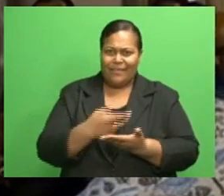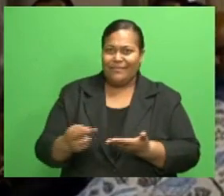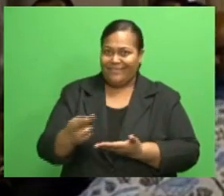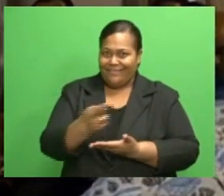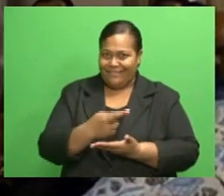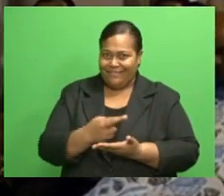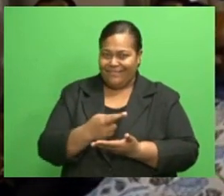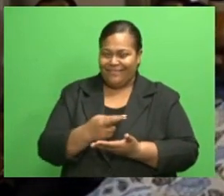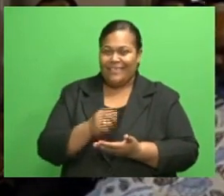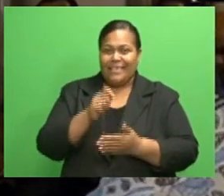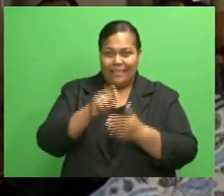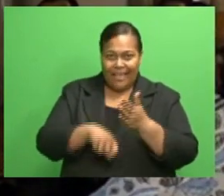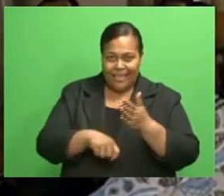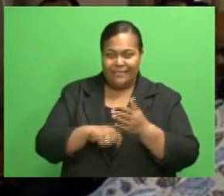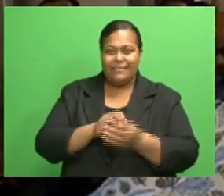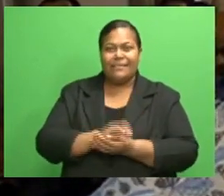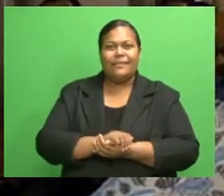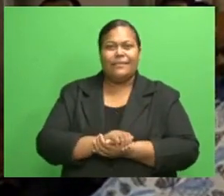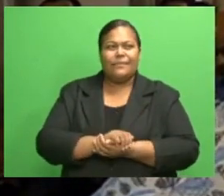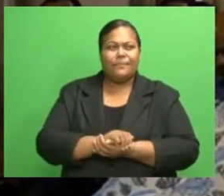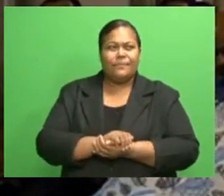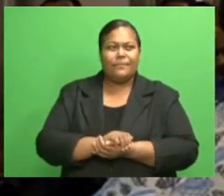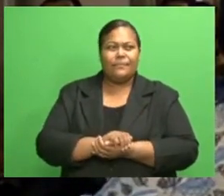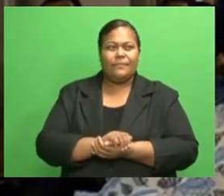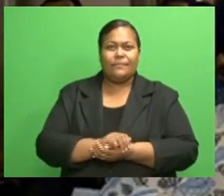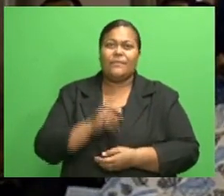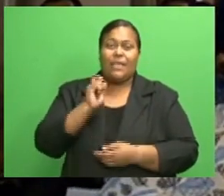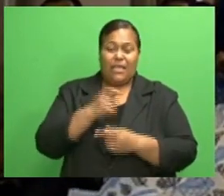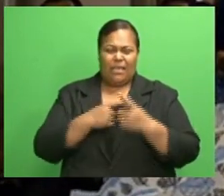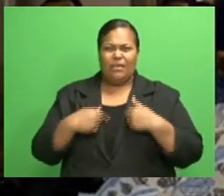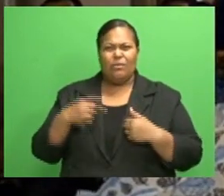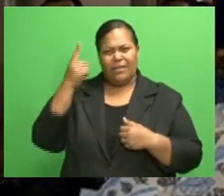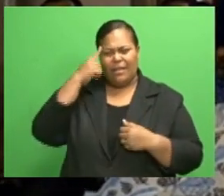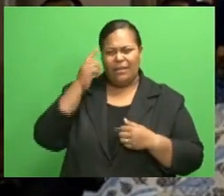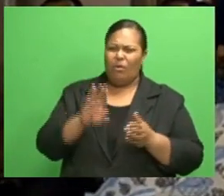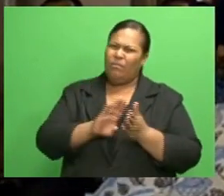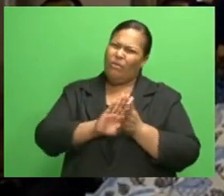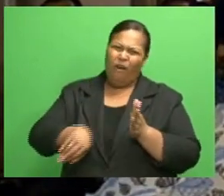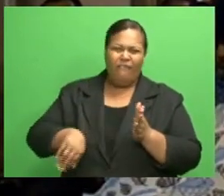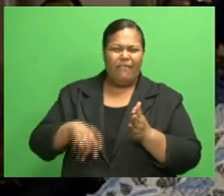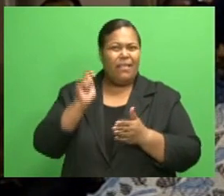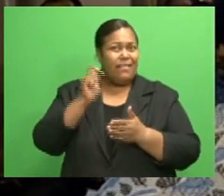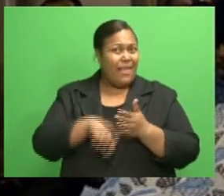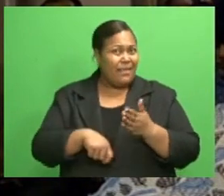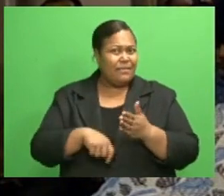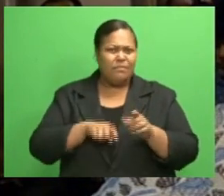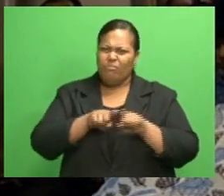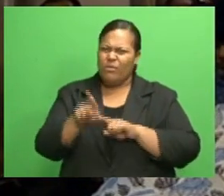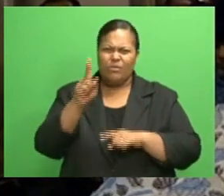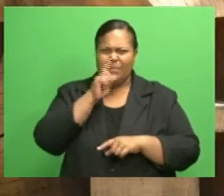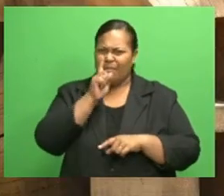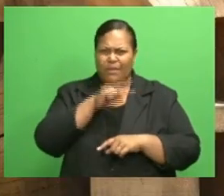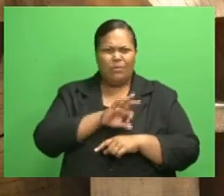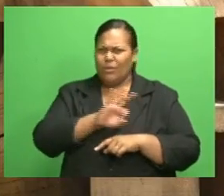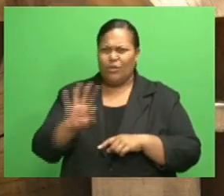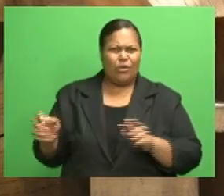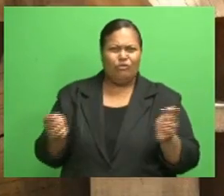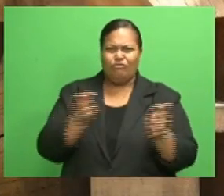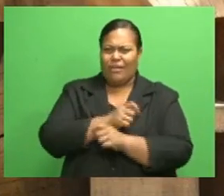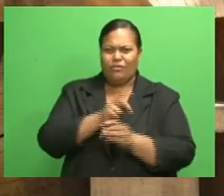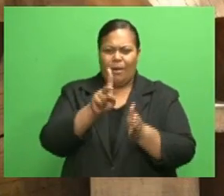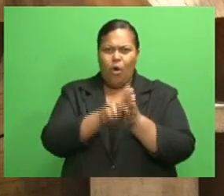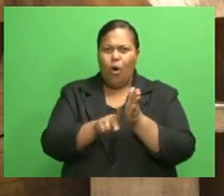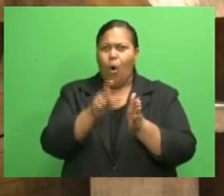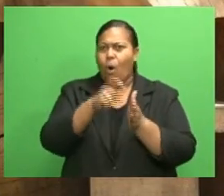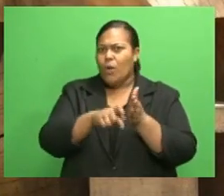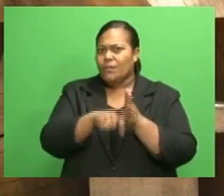overall, carte blanche sort of waiver of taxes, etc., many people won't necessarily change their pricing structure.